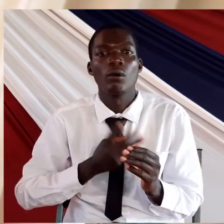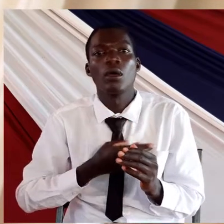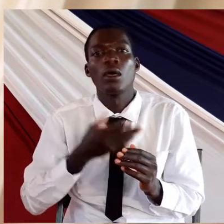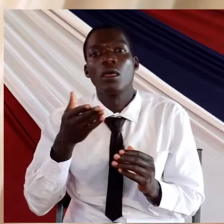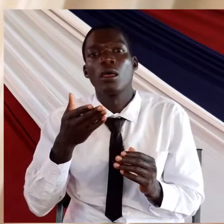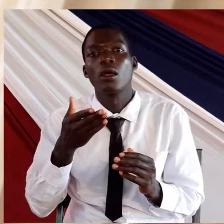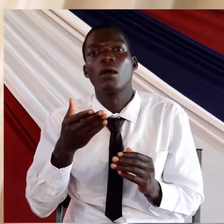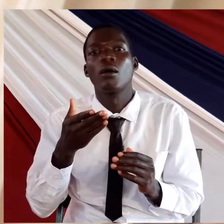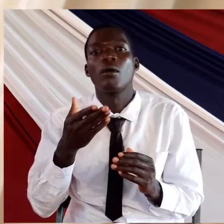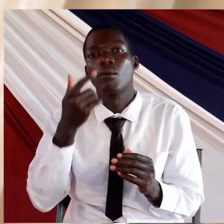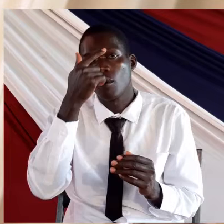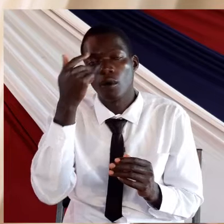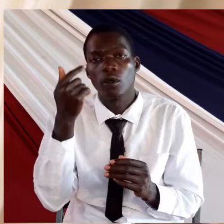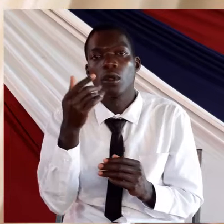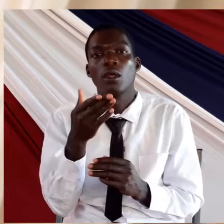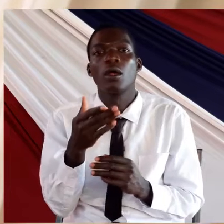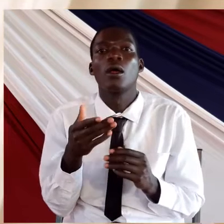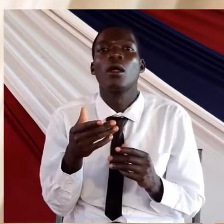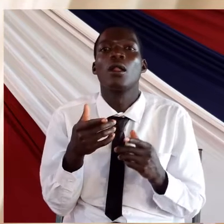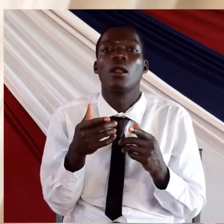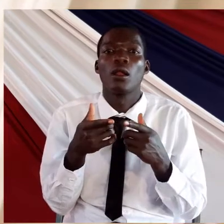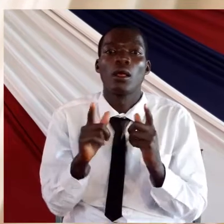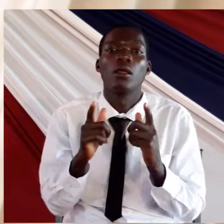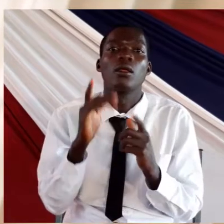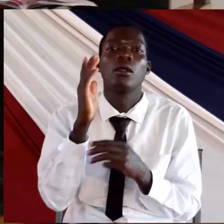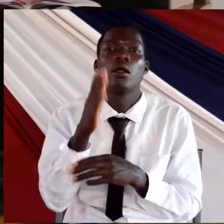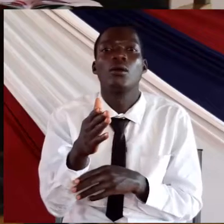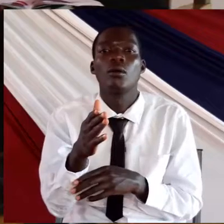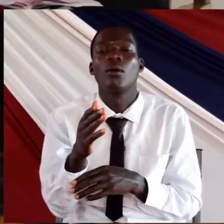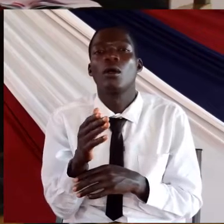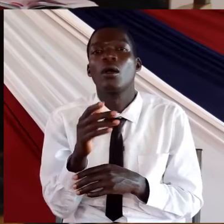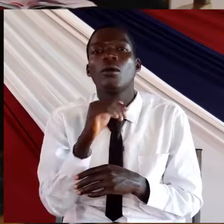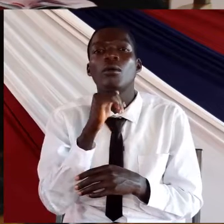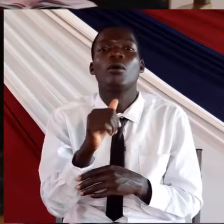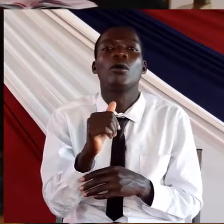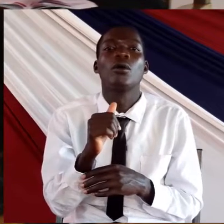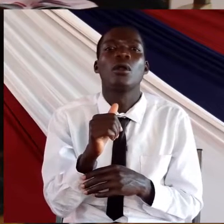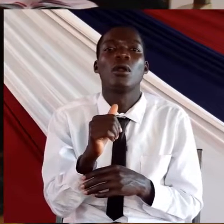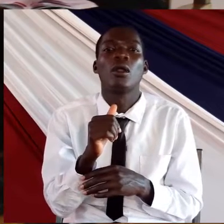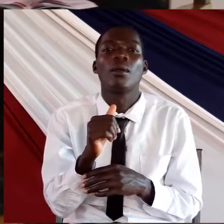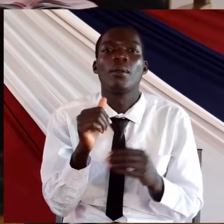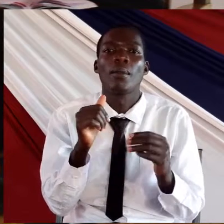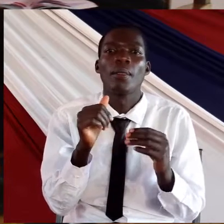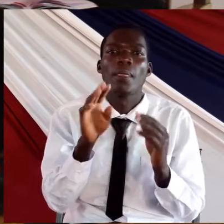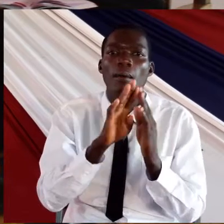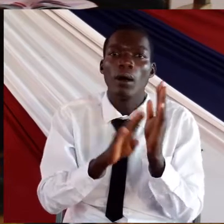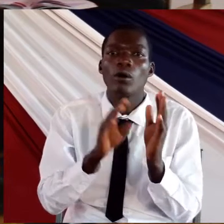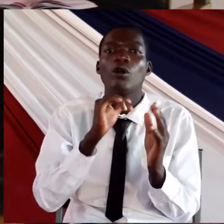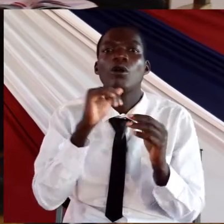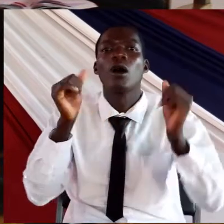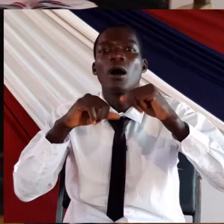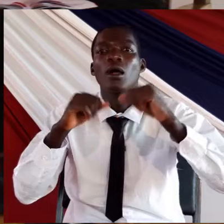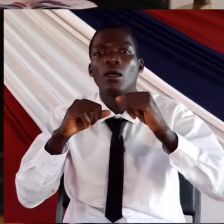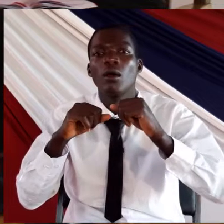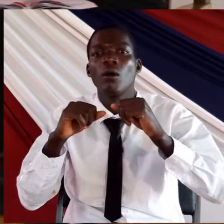and south and west. They're more or less directions. Yes. Yes. Direction. So it's not. The Bible does not argue